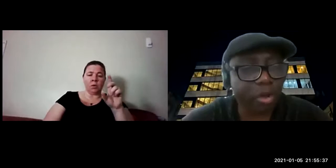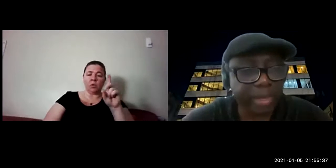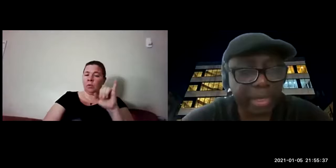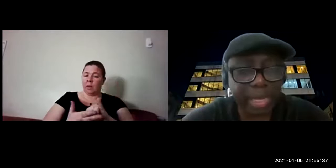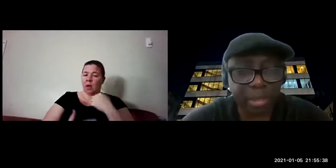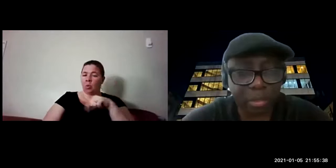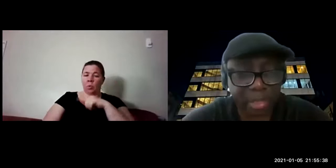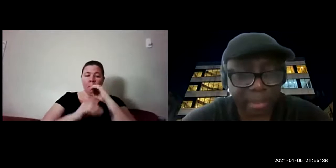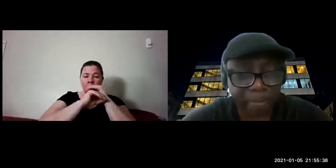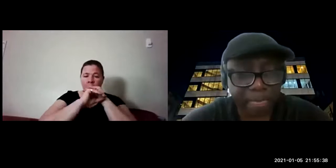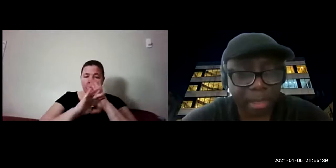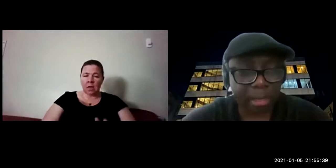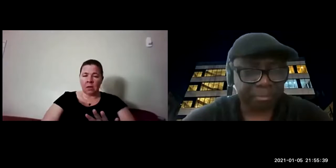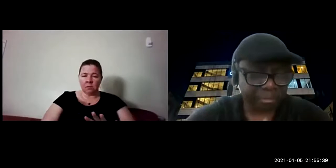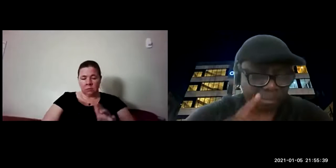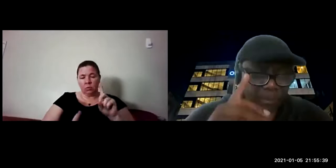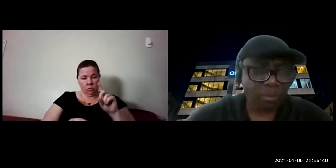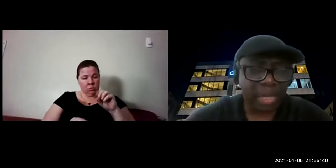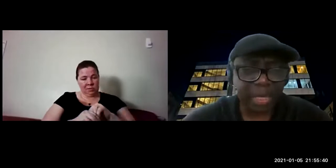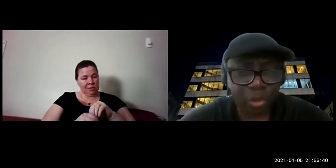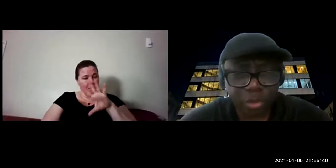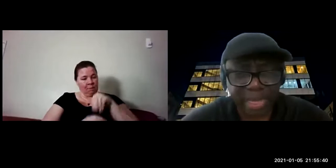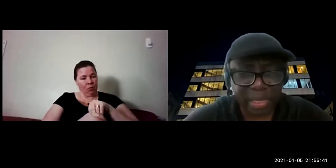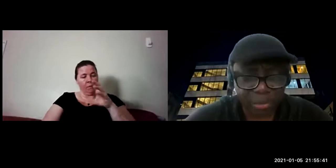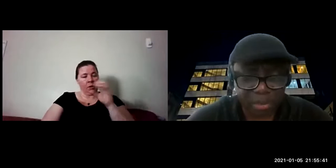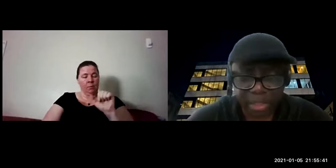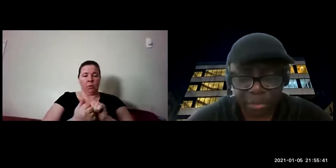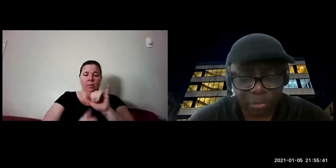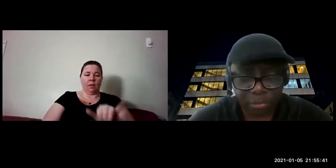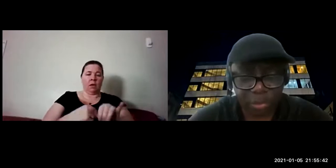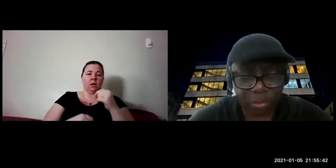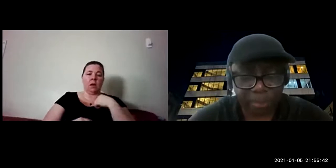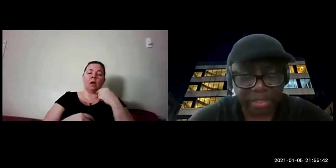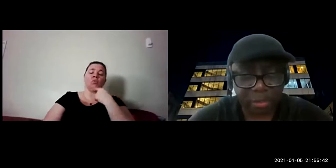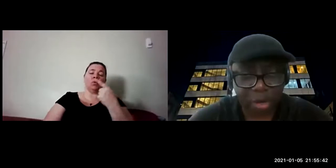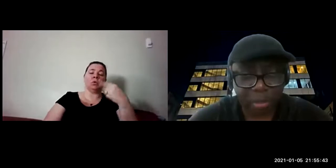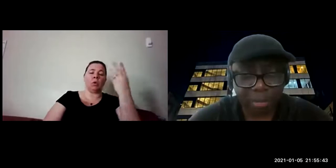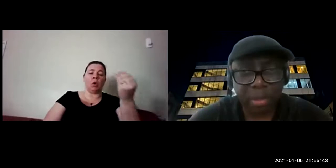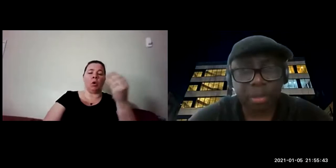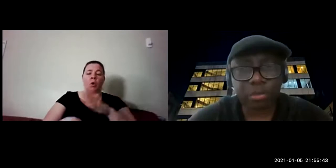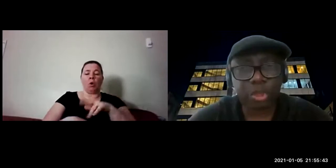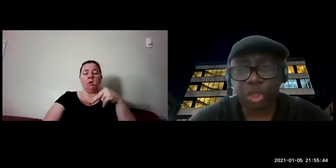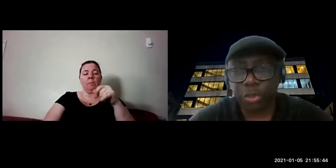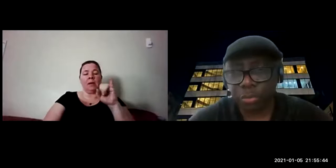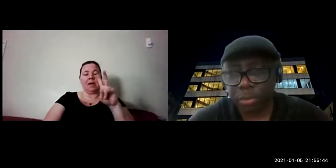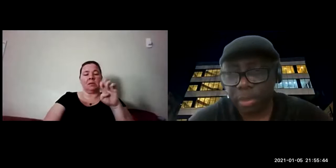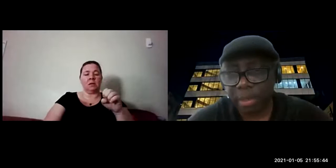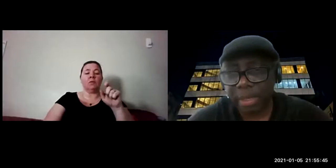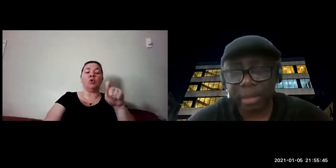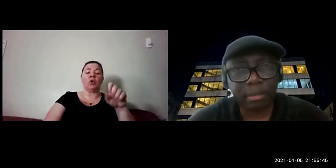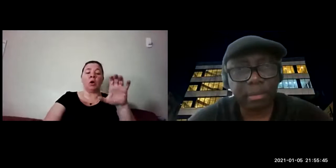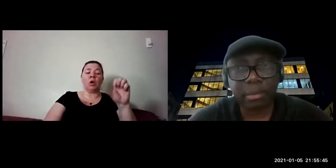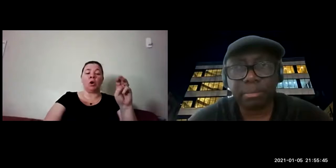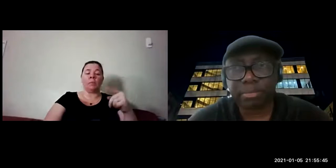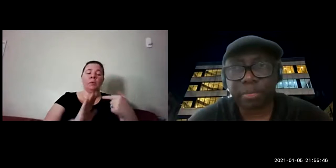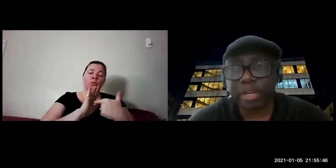be in a company that does that. I told you guys I was going to take you to onpassive.com to show you